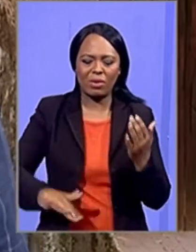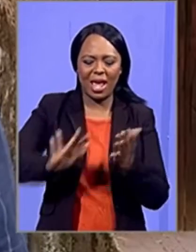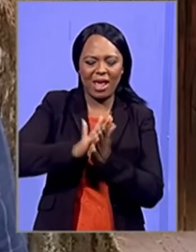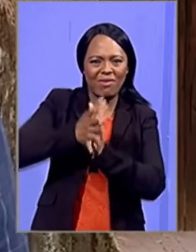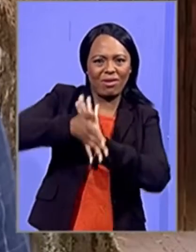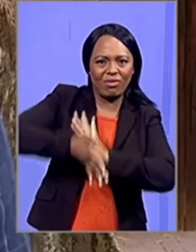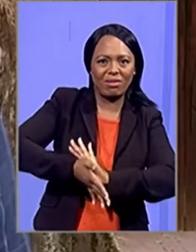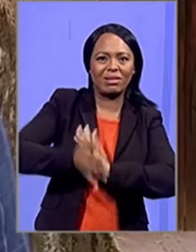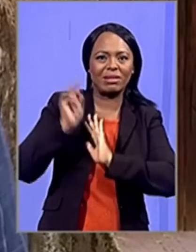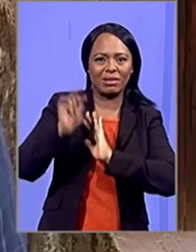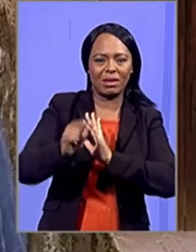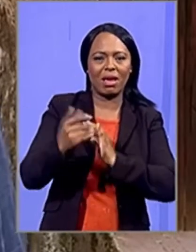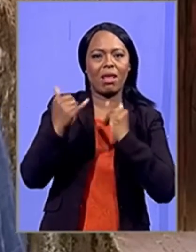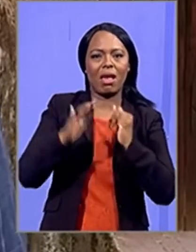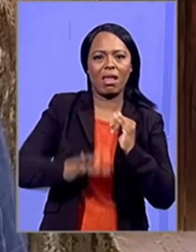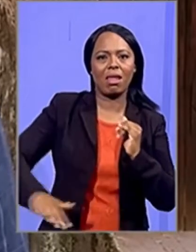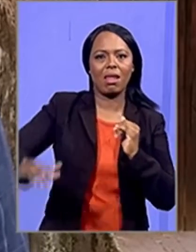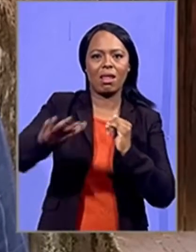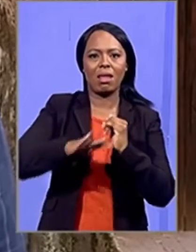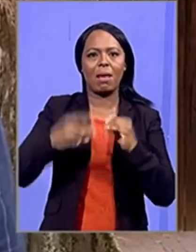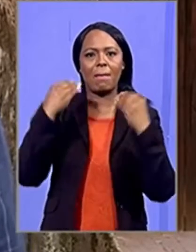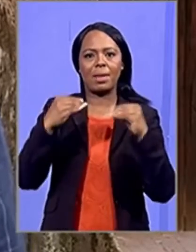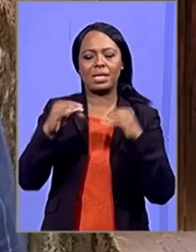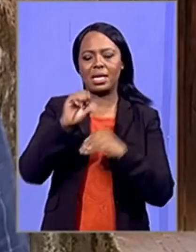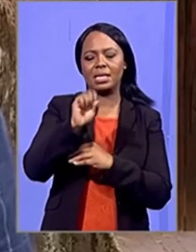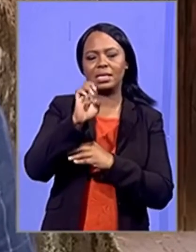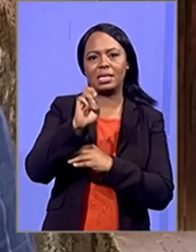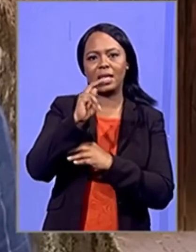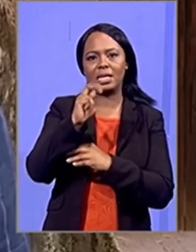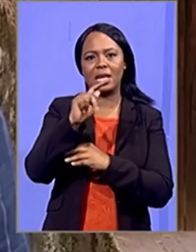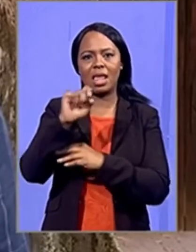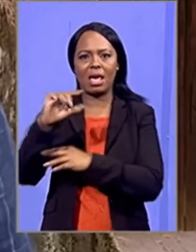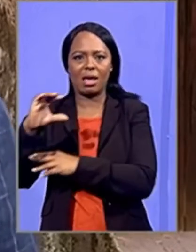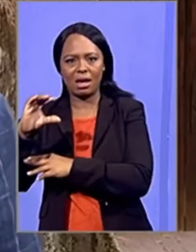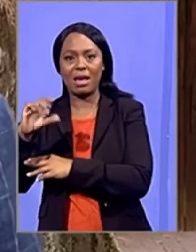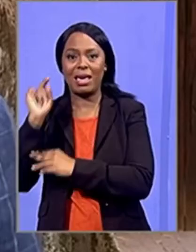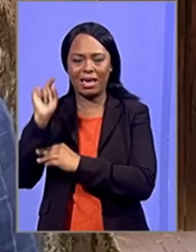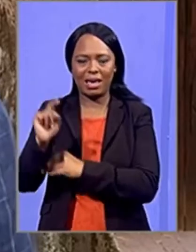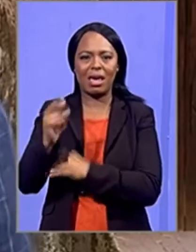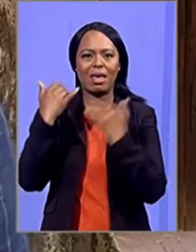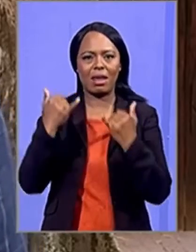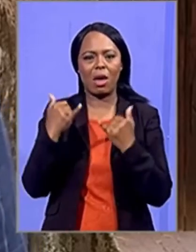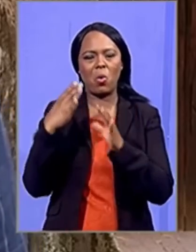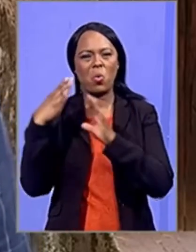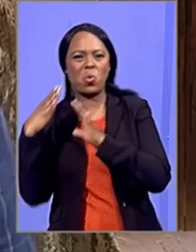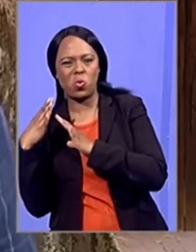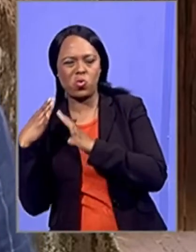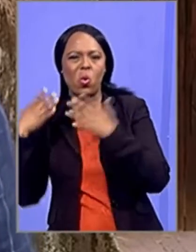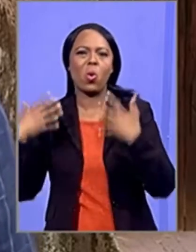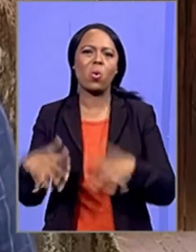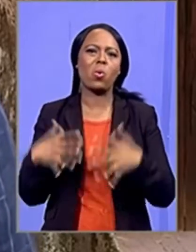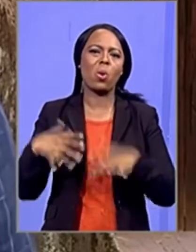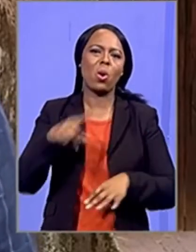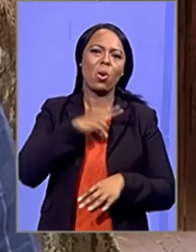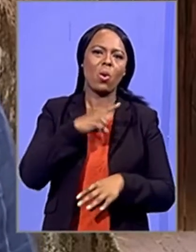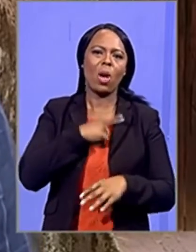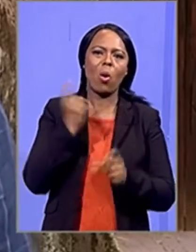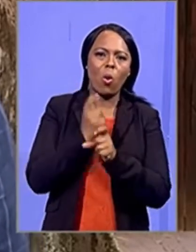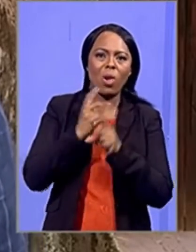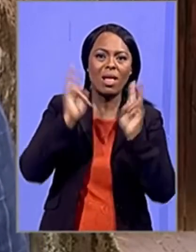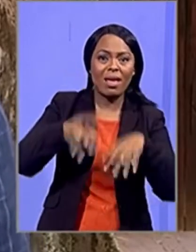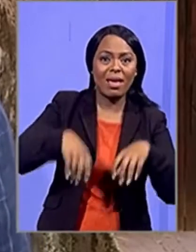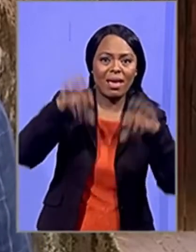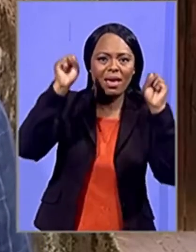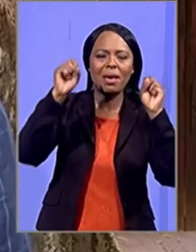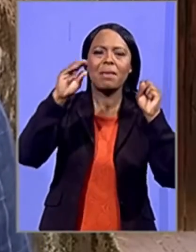infrastructure ya entity ya rona Sentlek e batla e le maemong a seng matle hobane every time hona le load